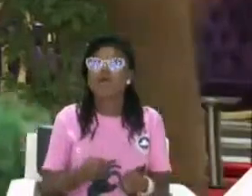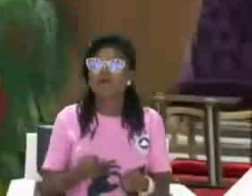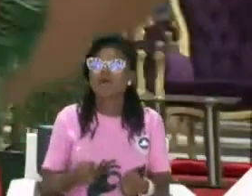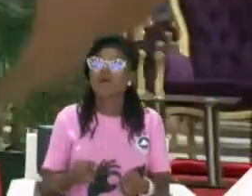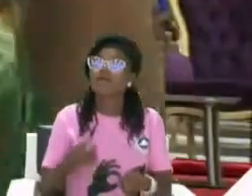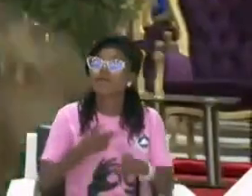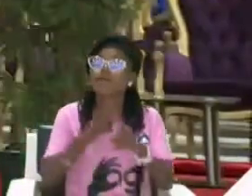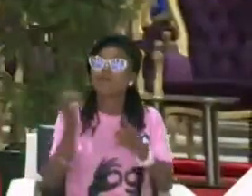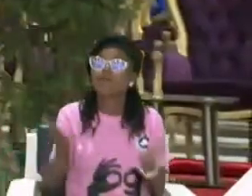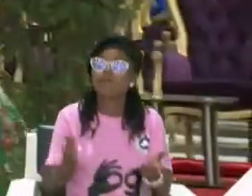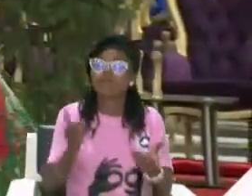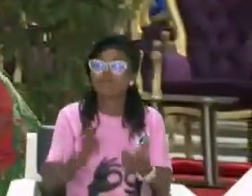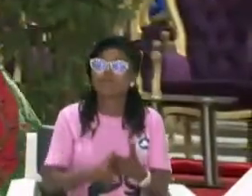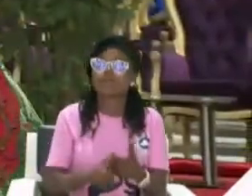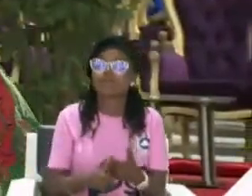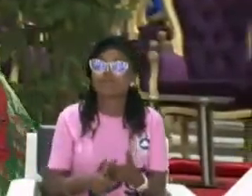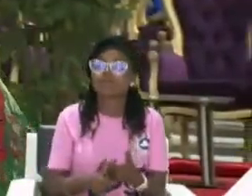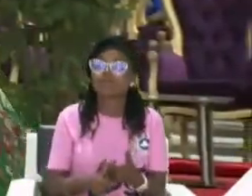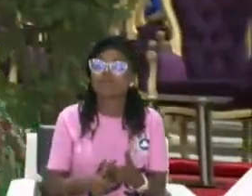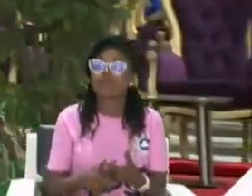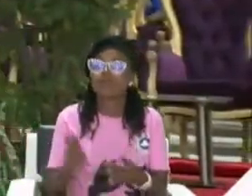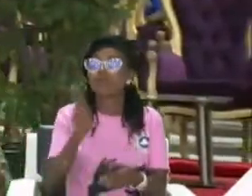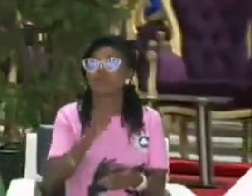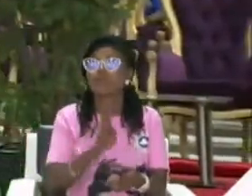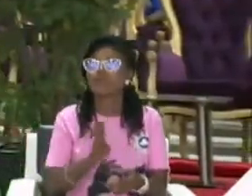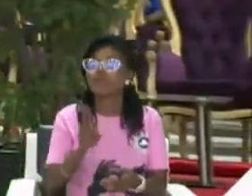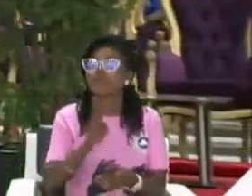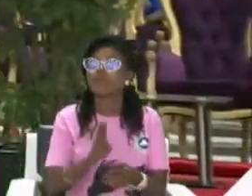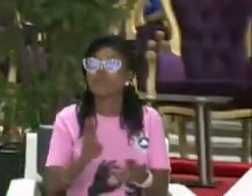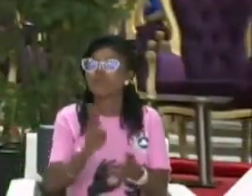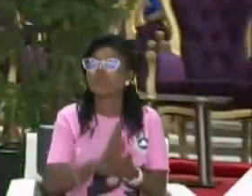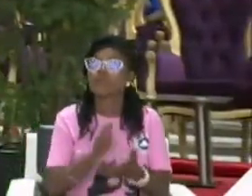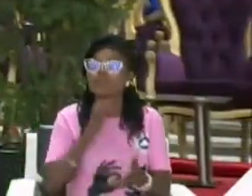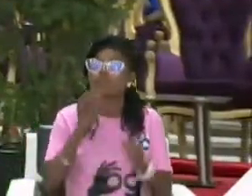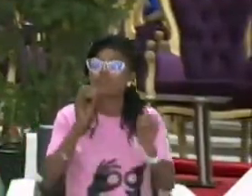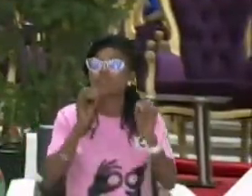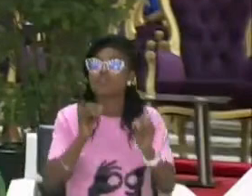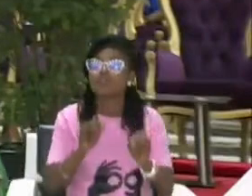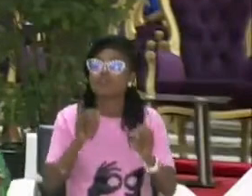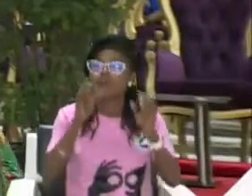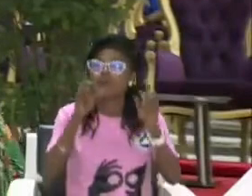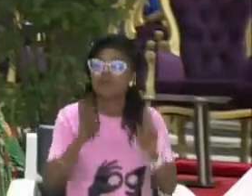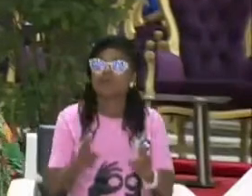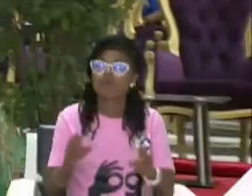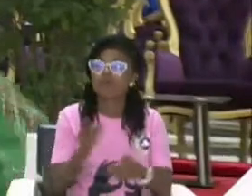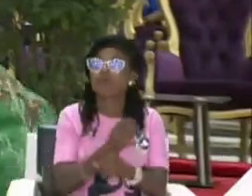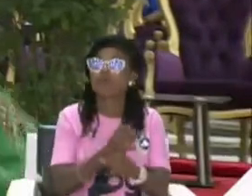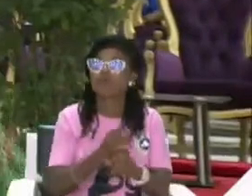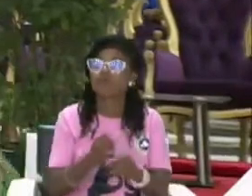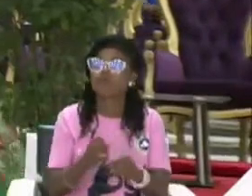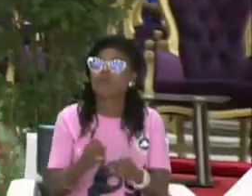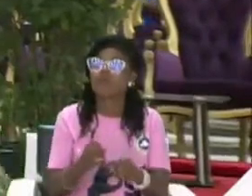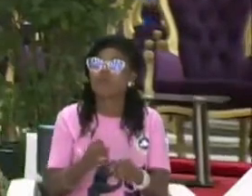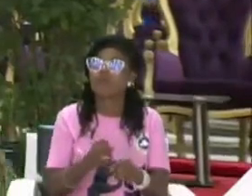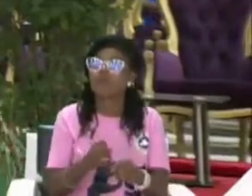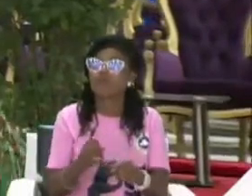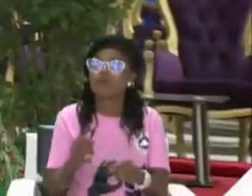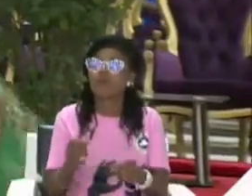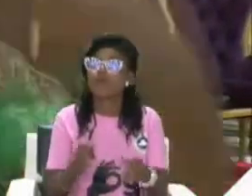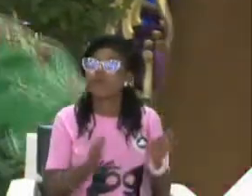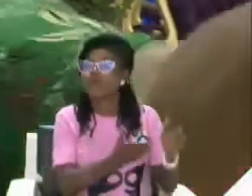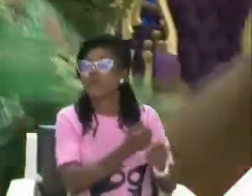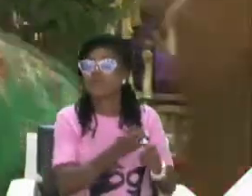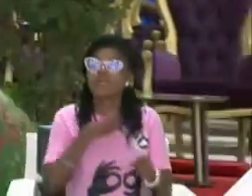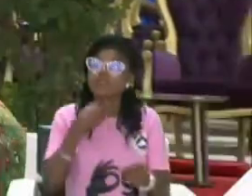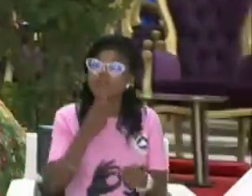from here to Babcock University Teaching Hospital. When we got there, I had been prepared for CS here. I thought